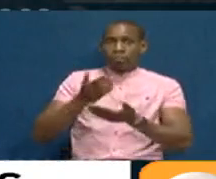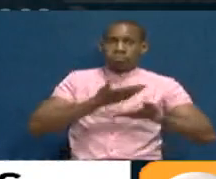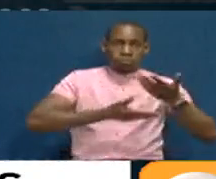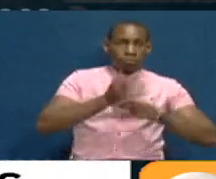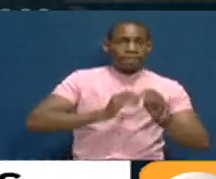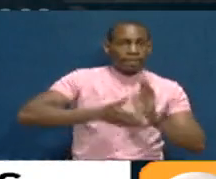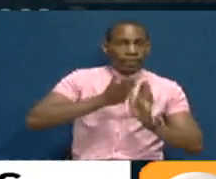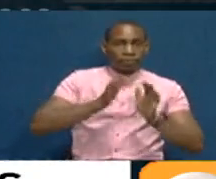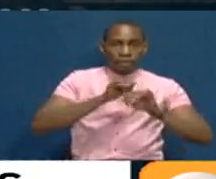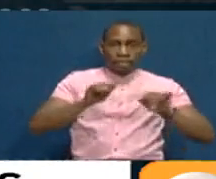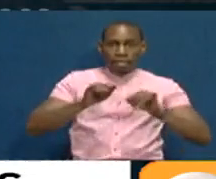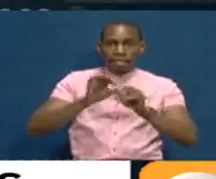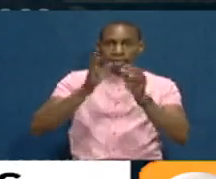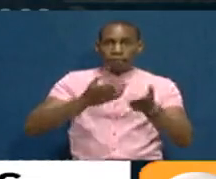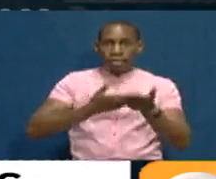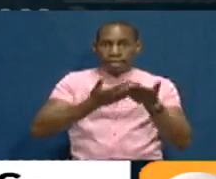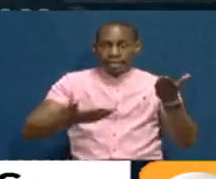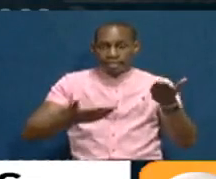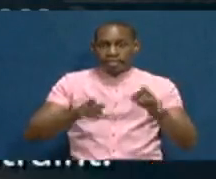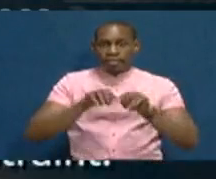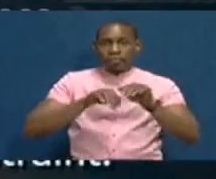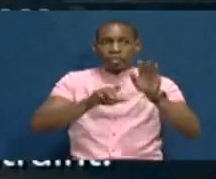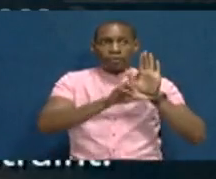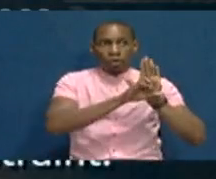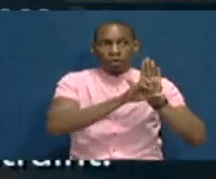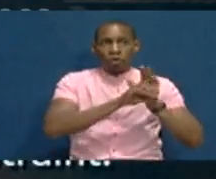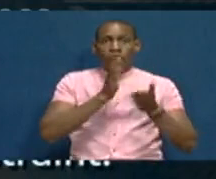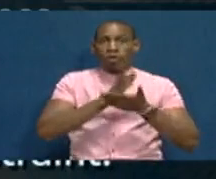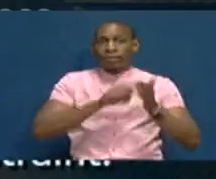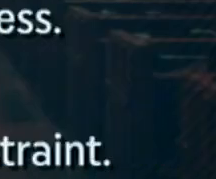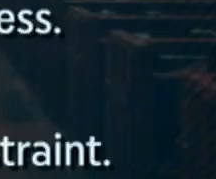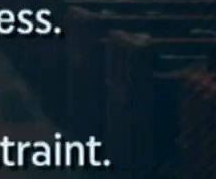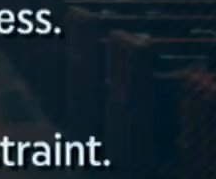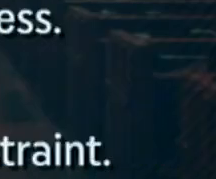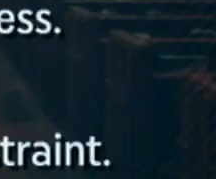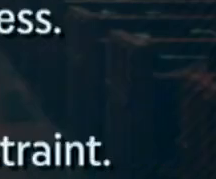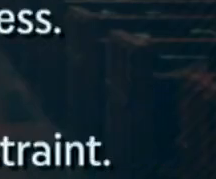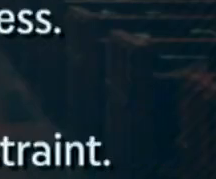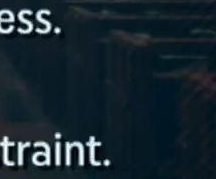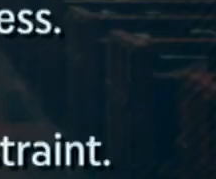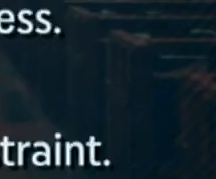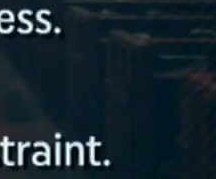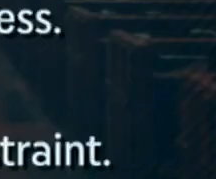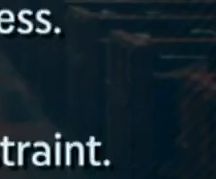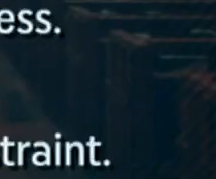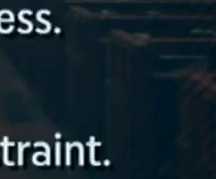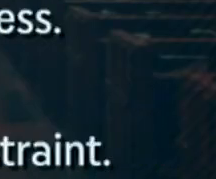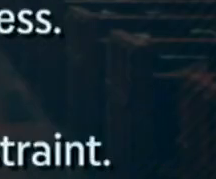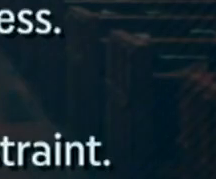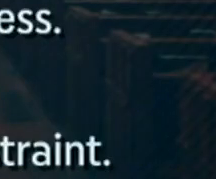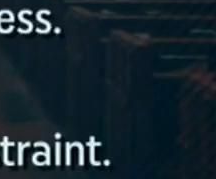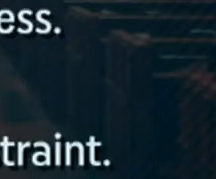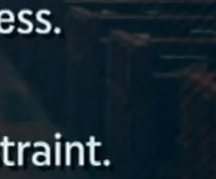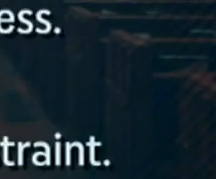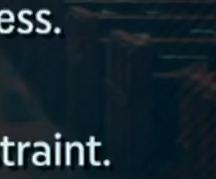engage urgently in the cleaning up of the voters' register as required by law, to ensure that only legitimate voters turn up to vote. Additionally,